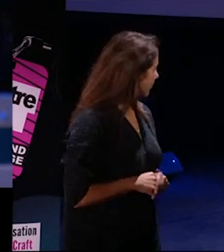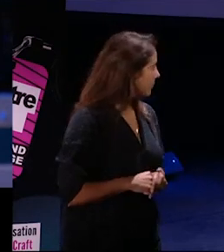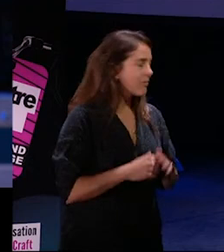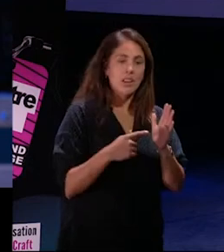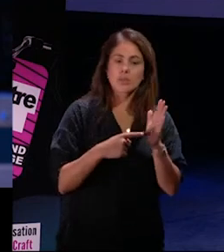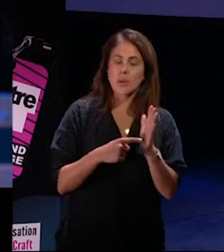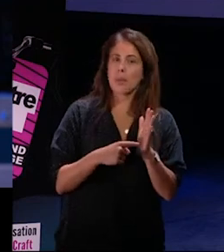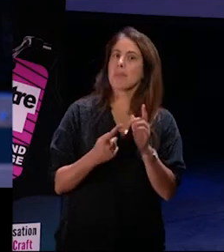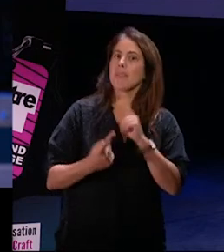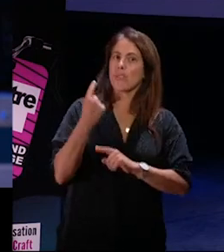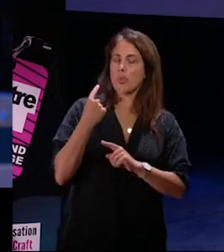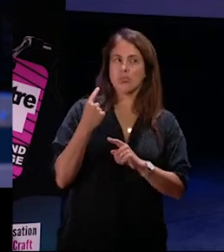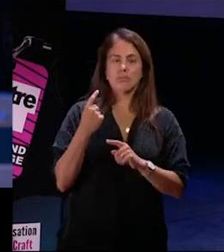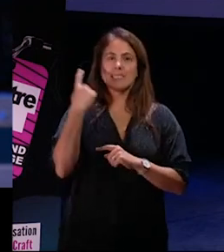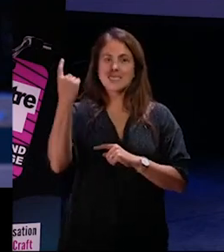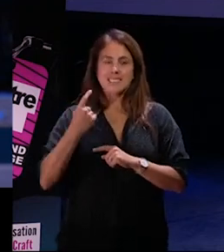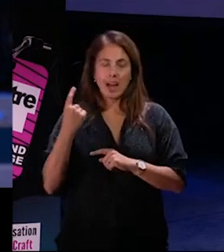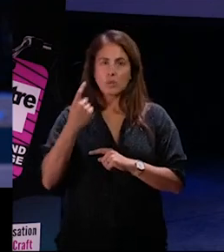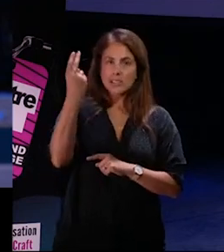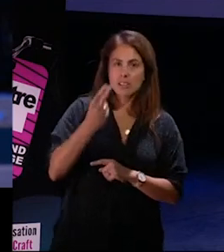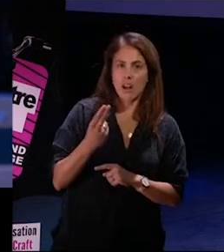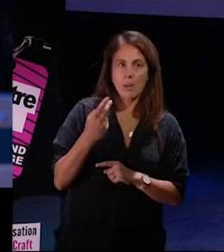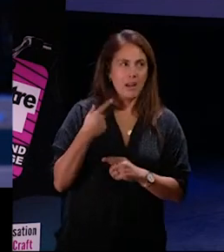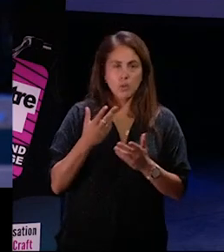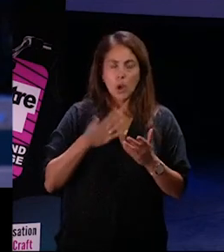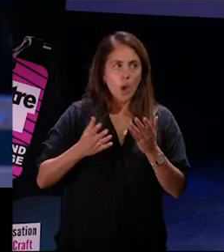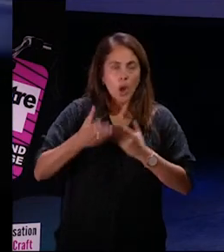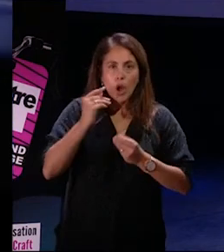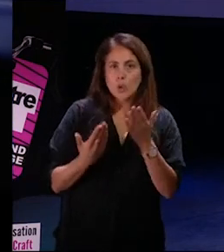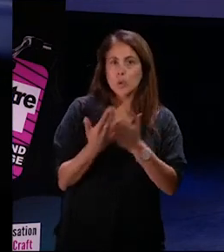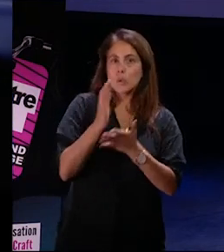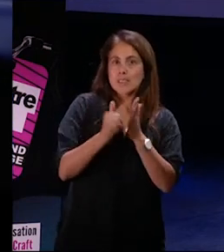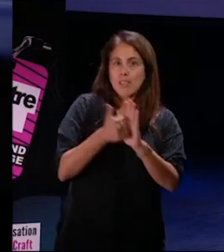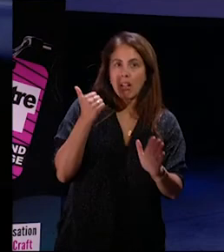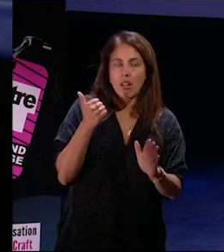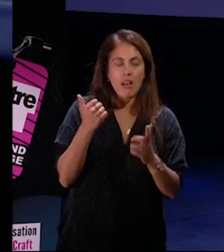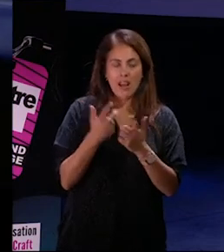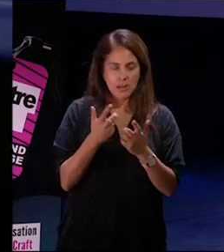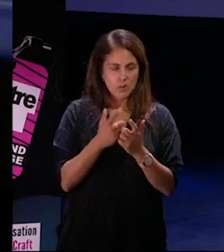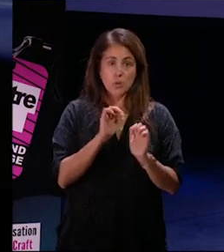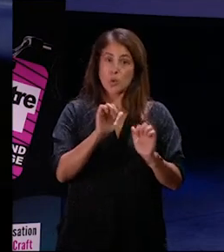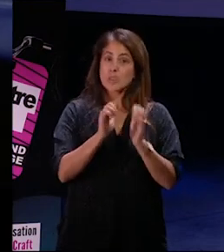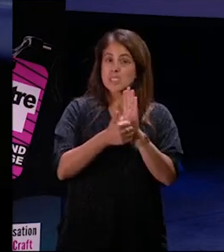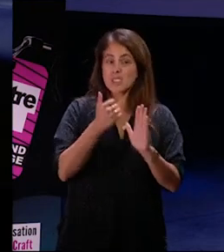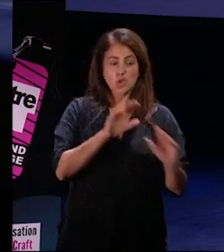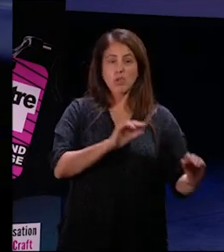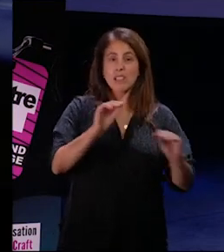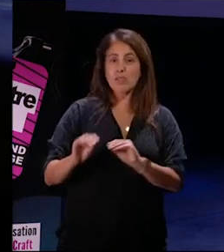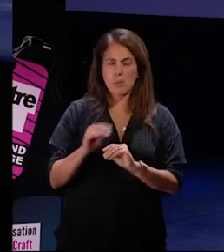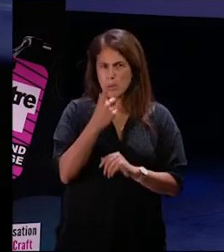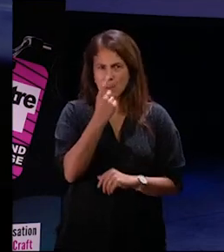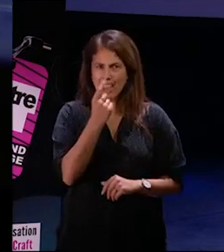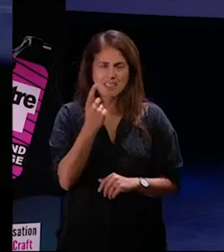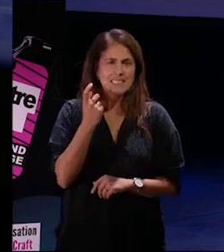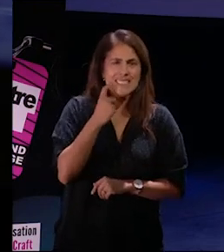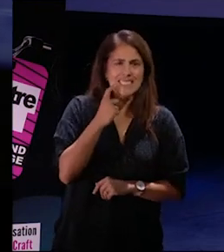predominantly a sound designer, but I had to learn new skills. But then there are people who, you know, can transfer their skills quite easily, especially the